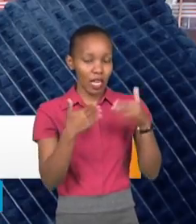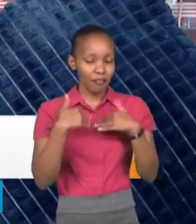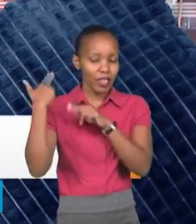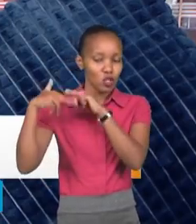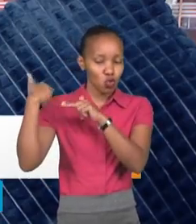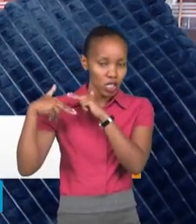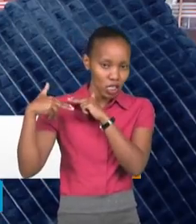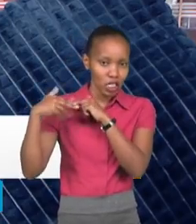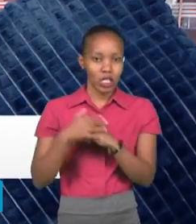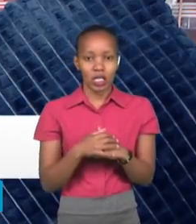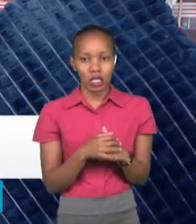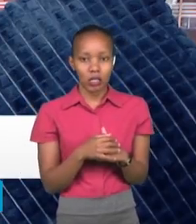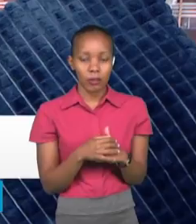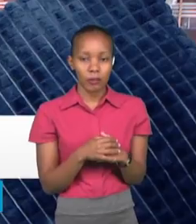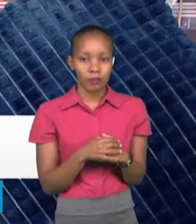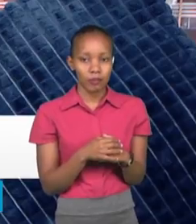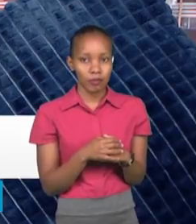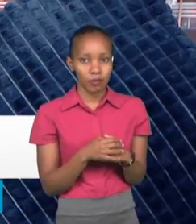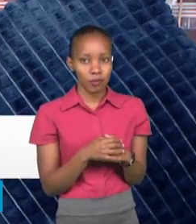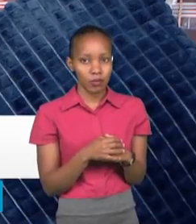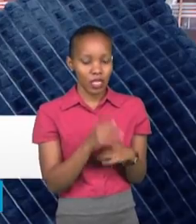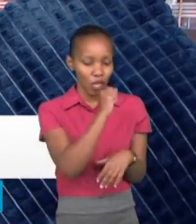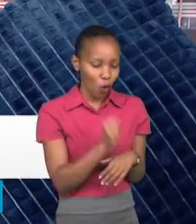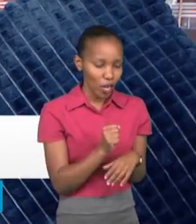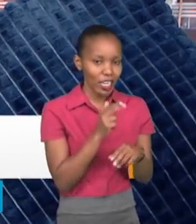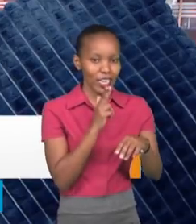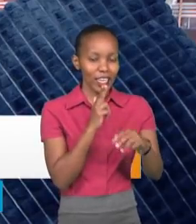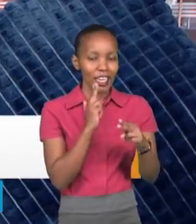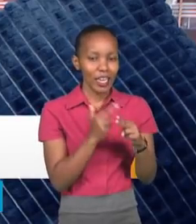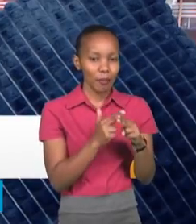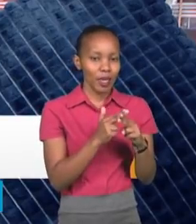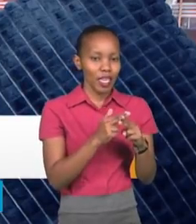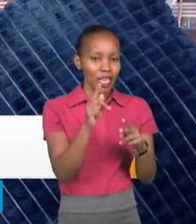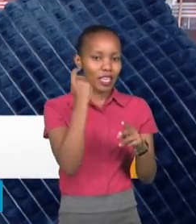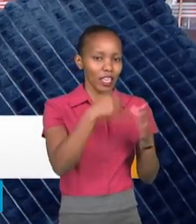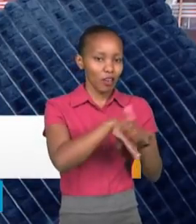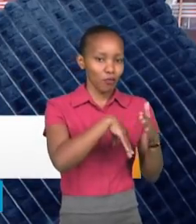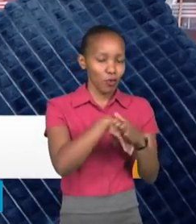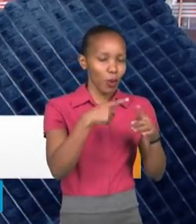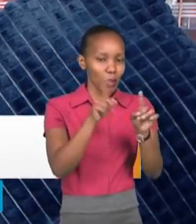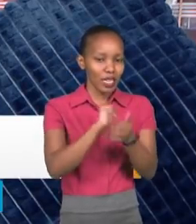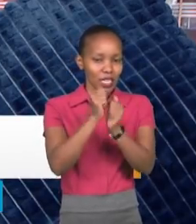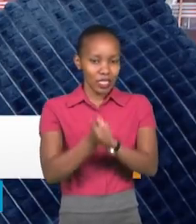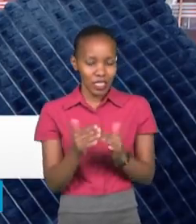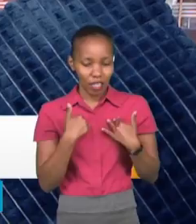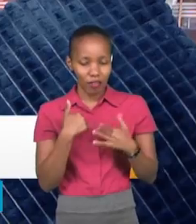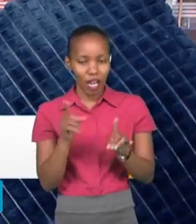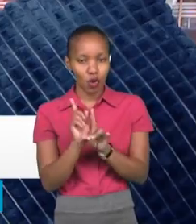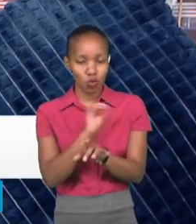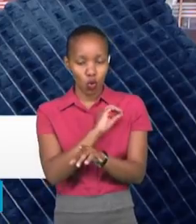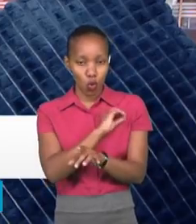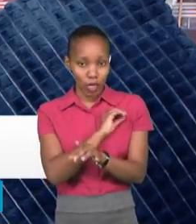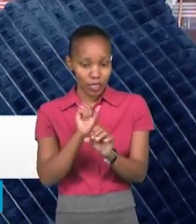history. Mm-hmm. It's an old name in okay. Kenyan football, although okay. I know there's a bit of change in ownership okay. from Palos.